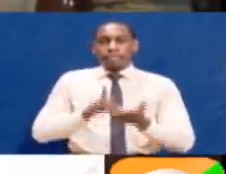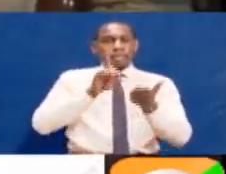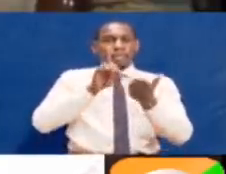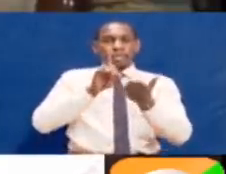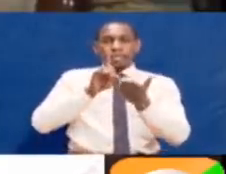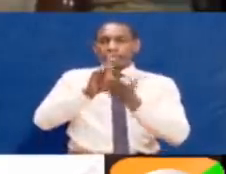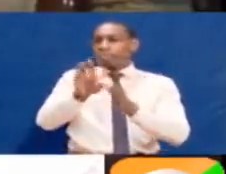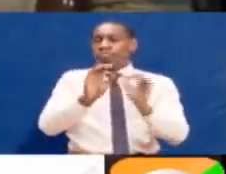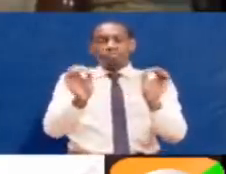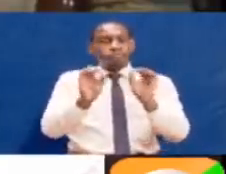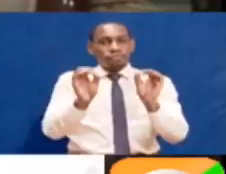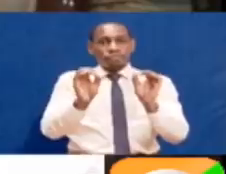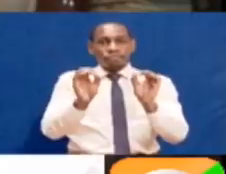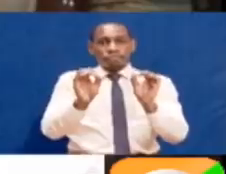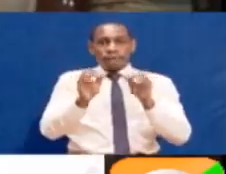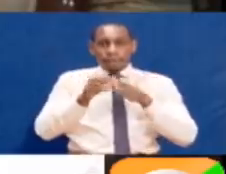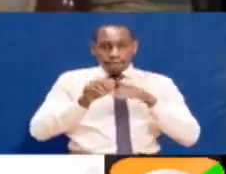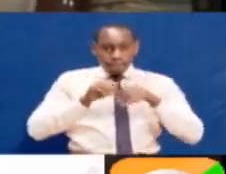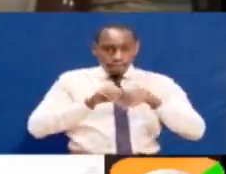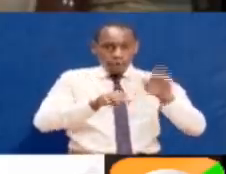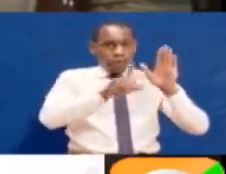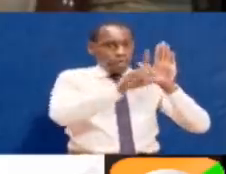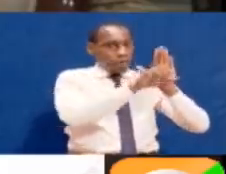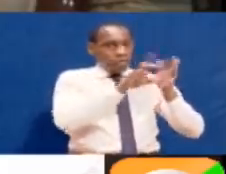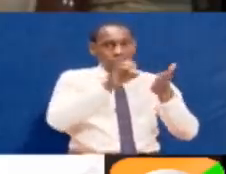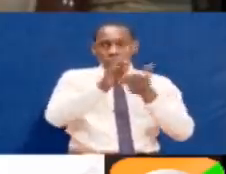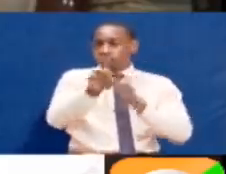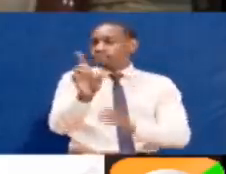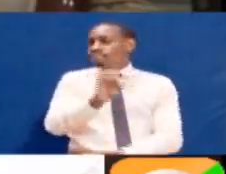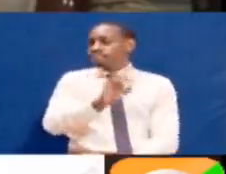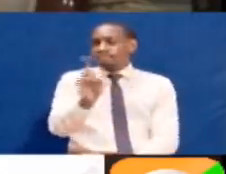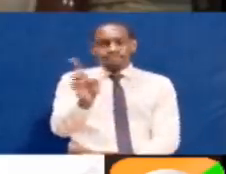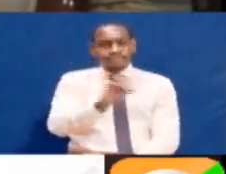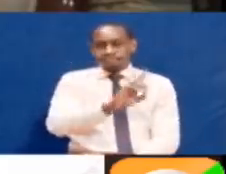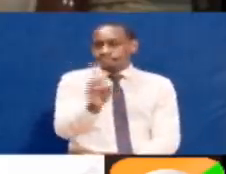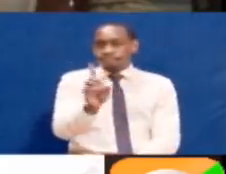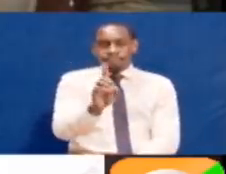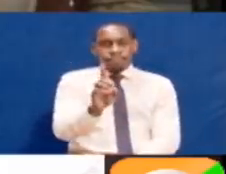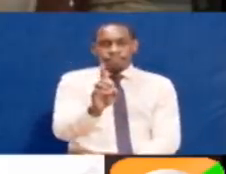removed. As per the law, I was not removed.